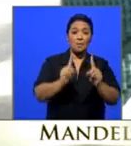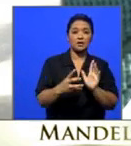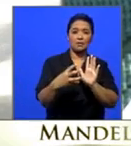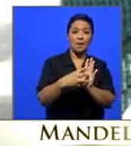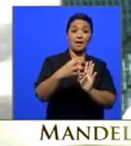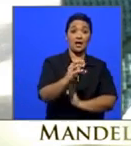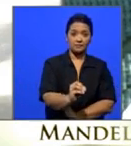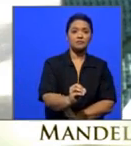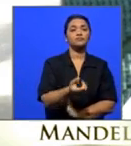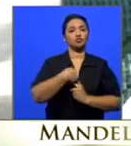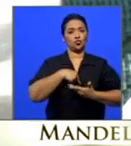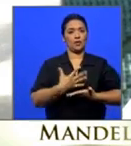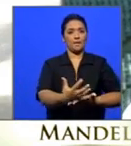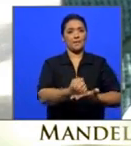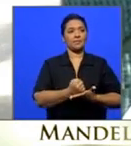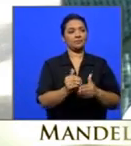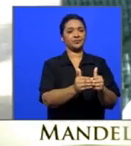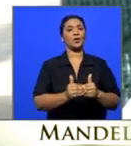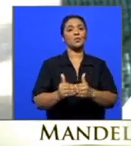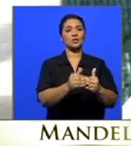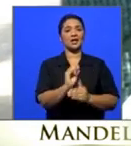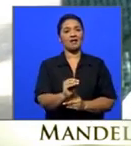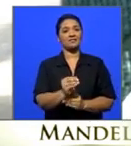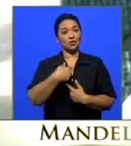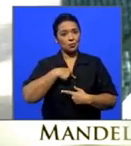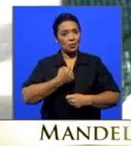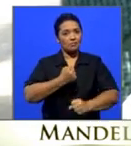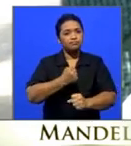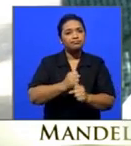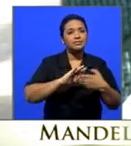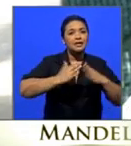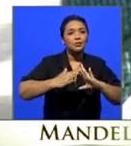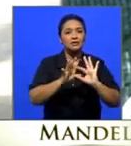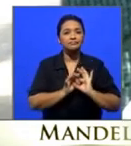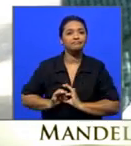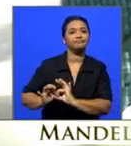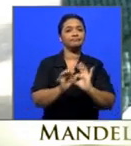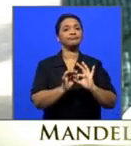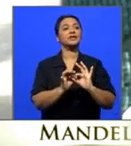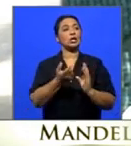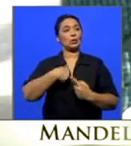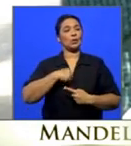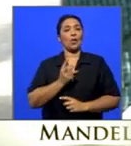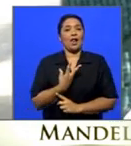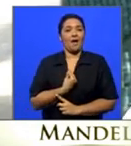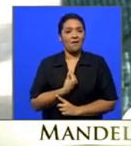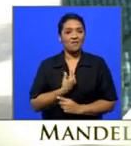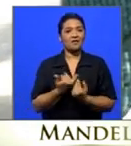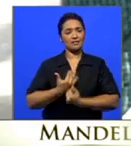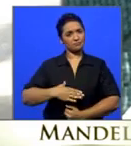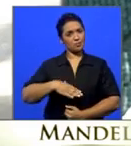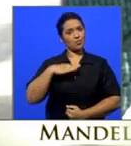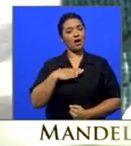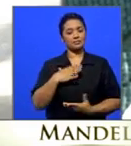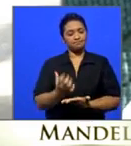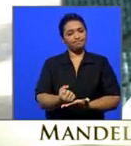will protect it, will preserve it, will work with community around to ensure that they also have pride in preserving